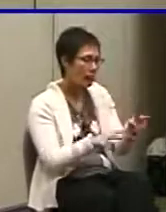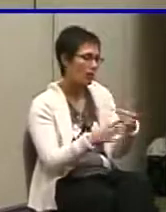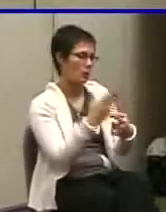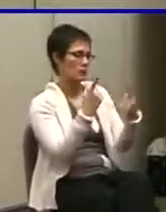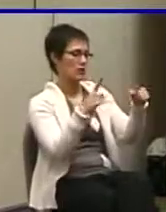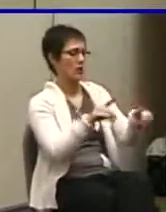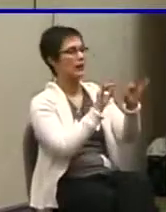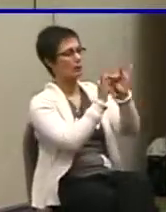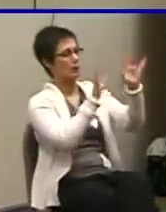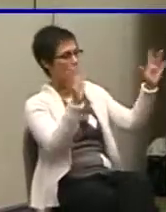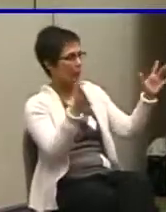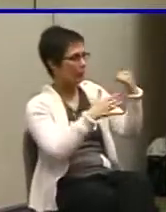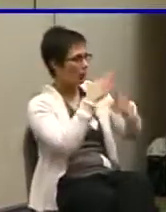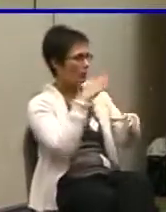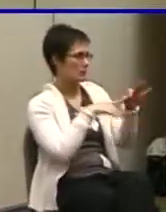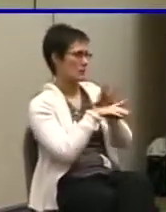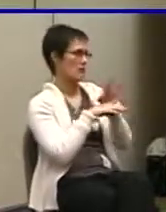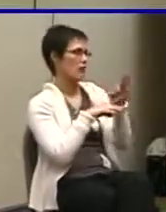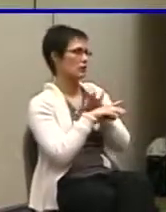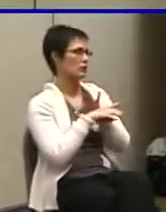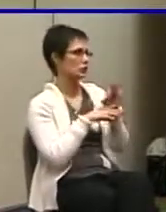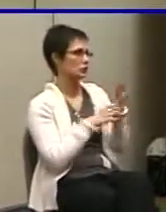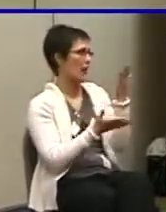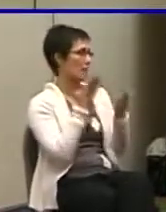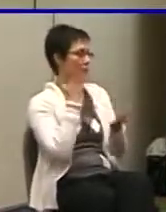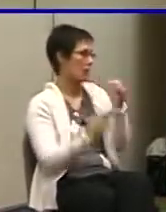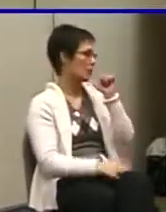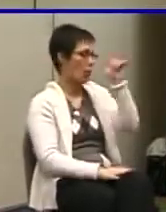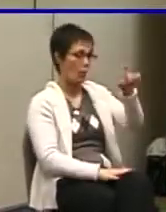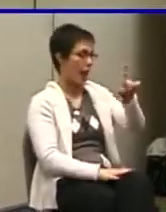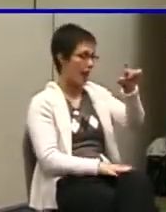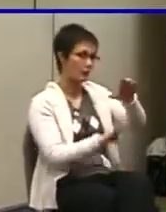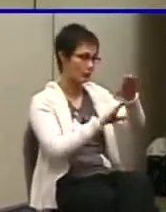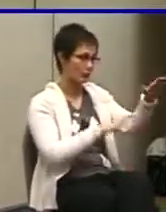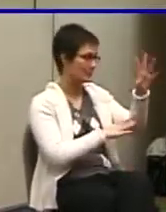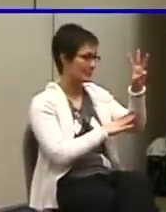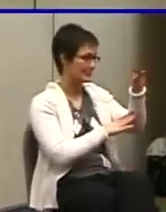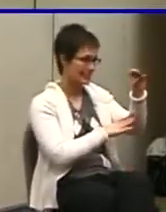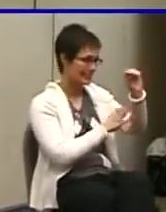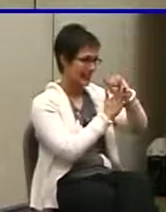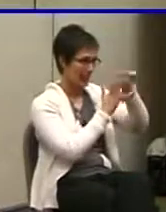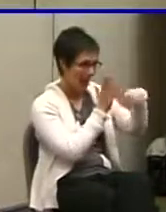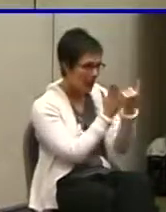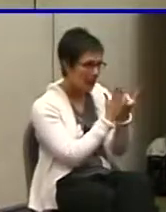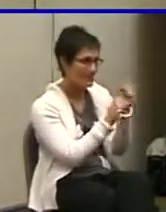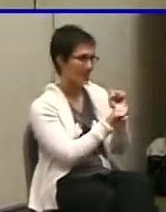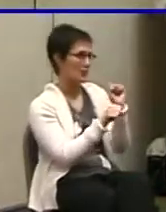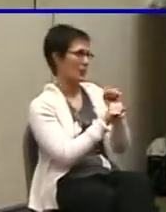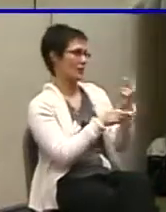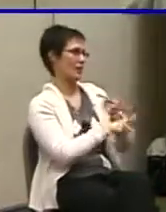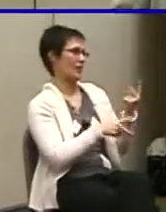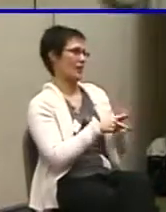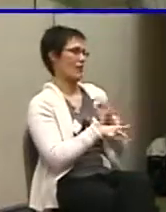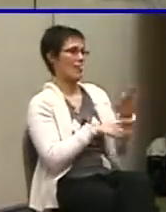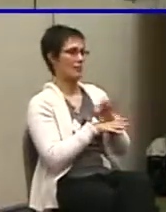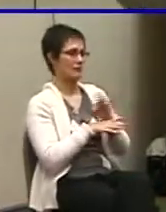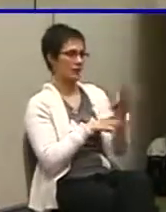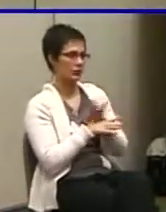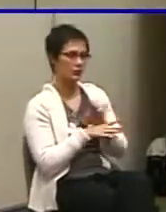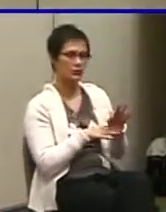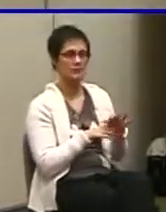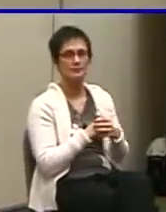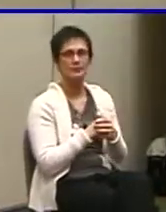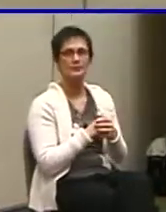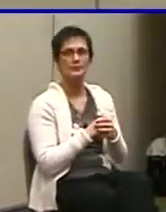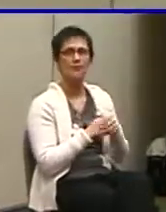pretty clear what the function of this behavior is. I probably don't have to do 60 hours of work to figure out what the function is. Now, the other thing